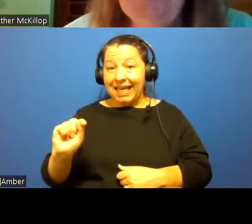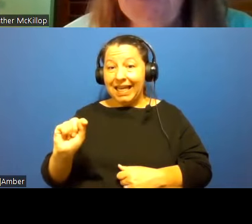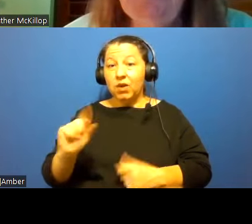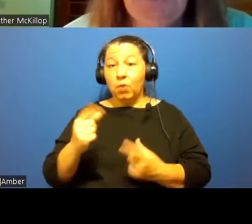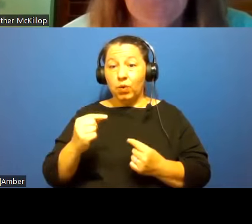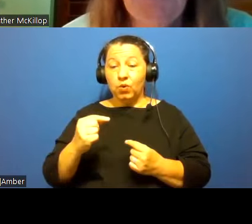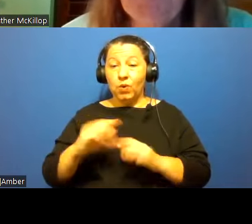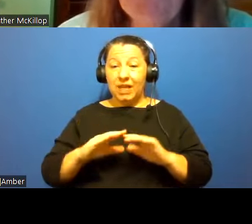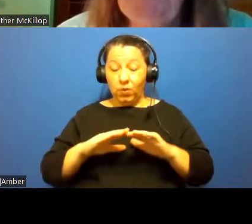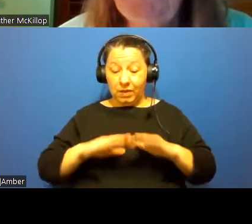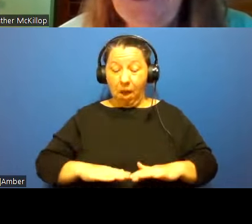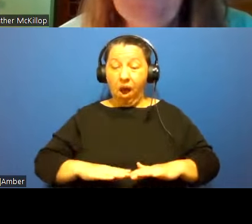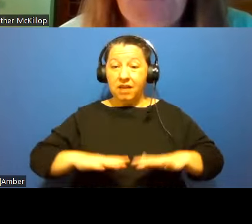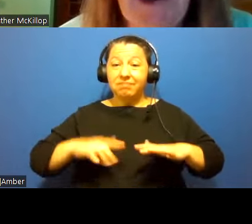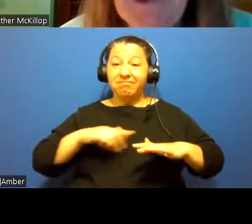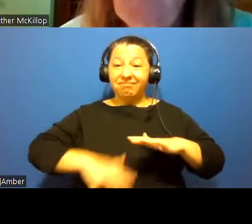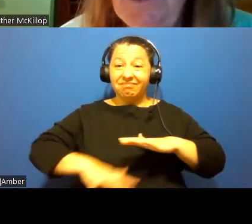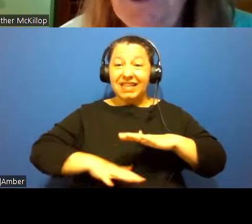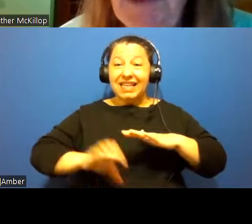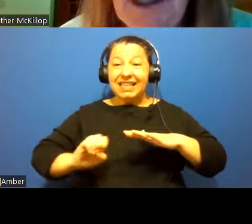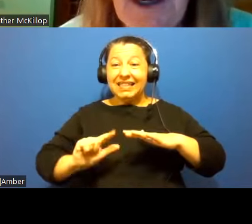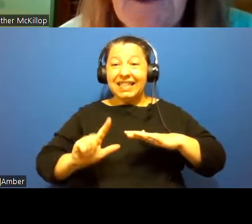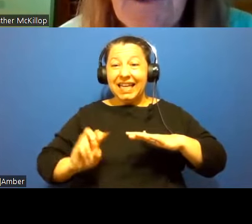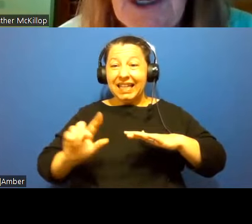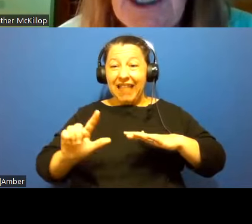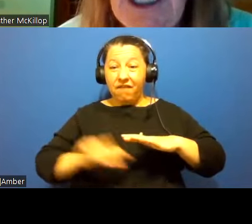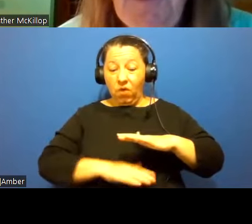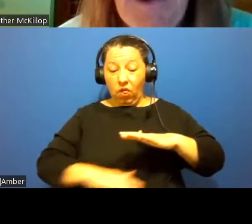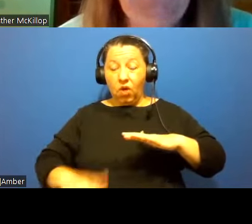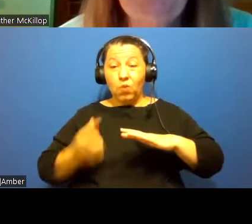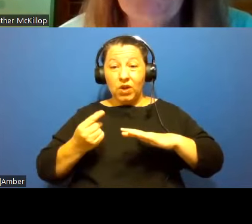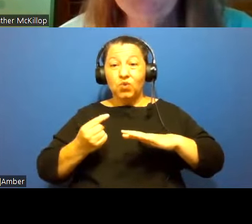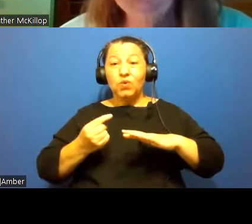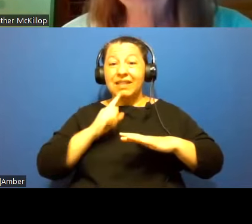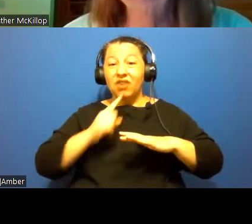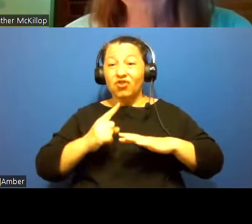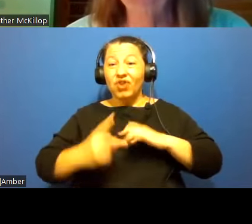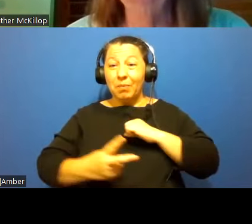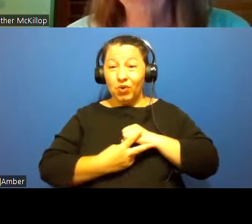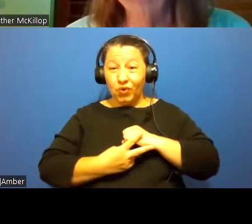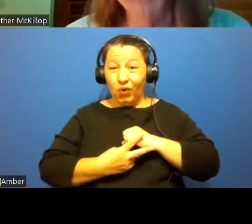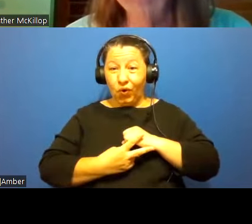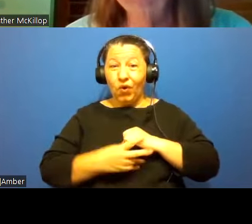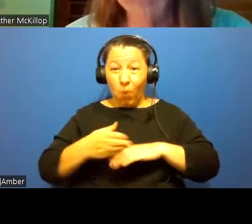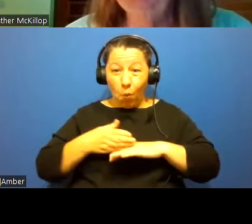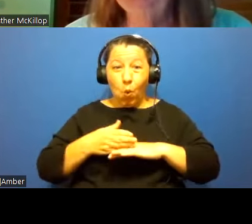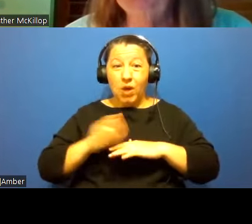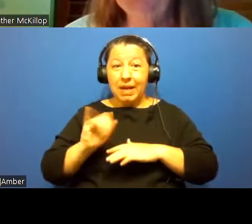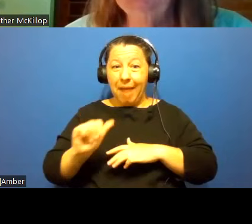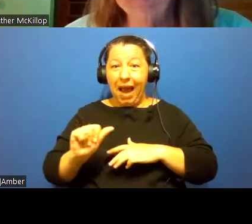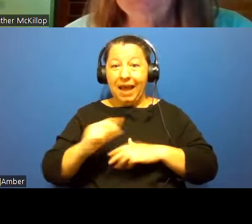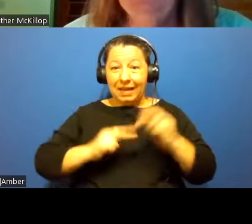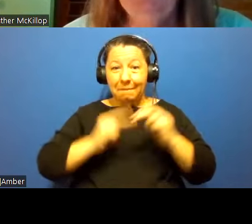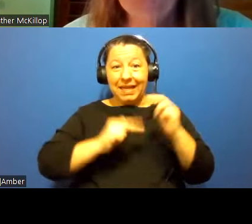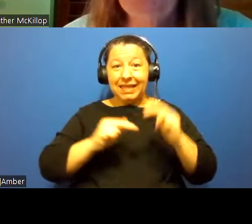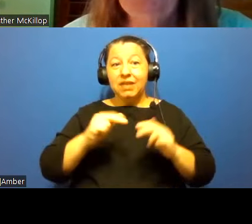ice age has preserved ancient Maya wooden buildings in Paynes Creek National Park, which is in southern